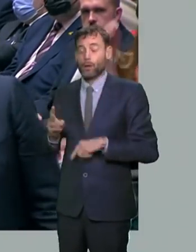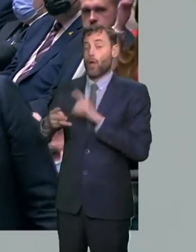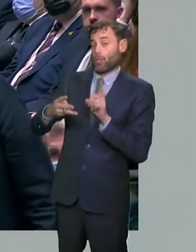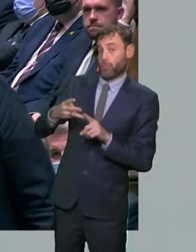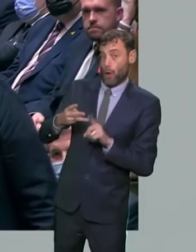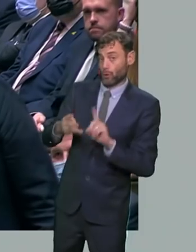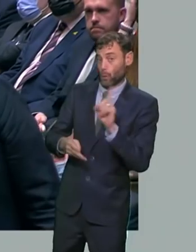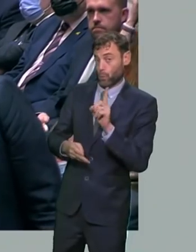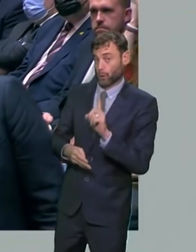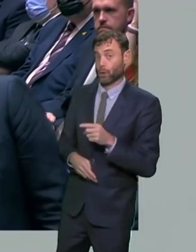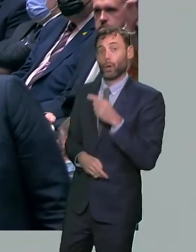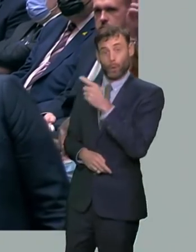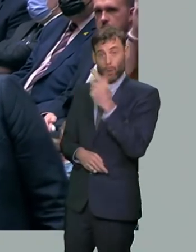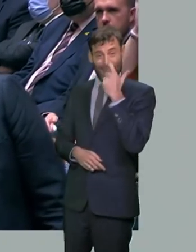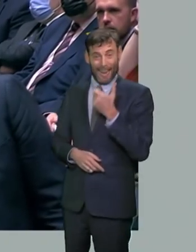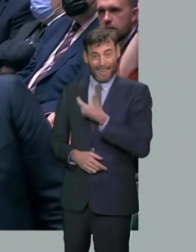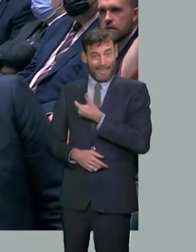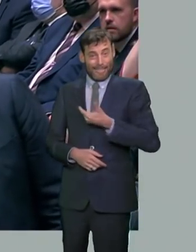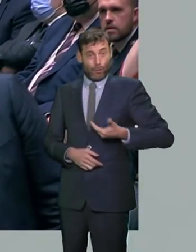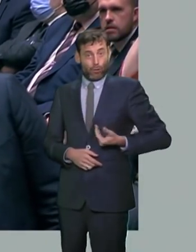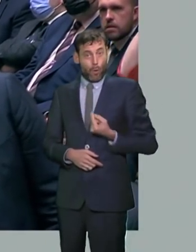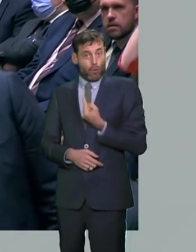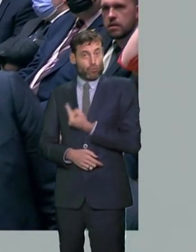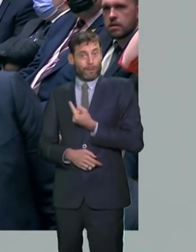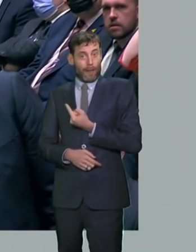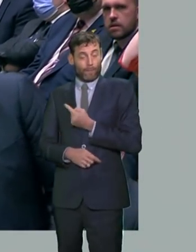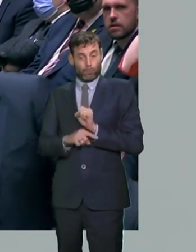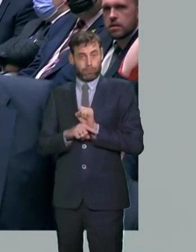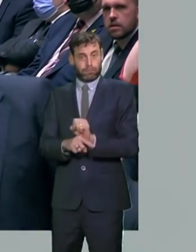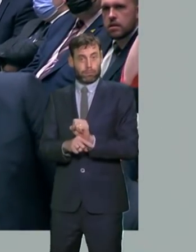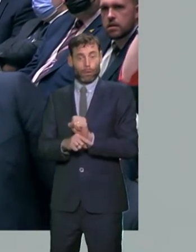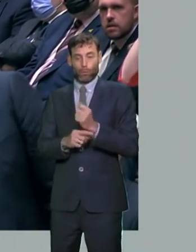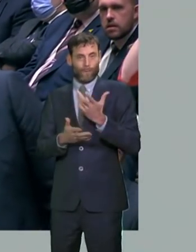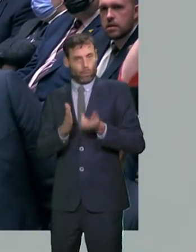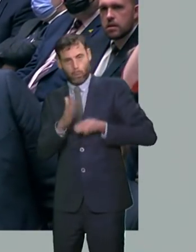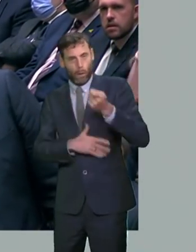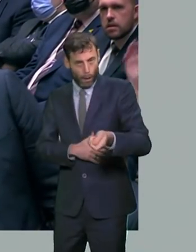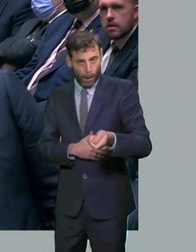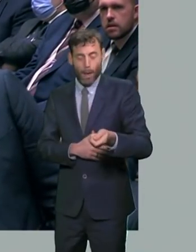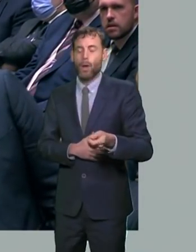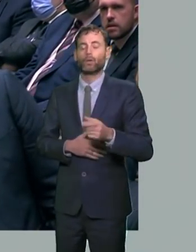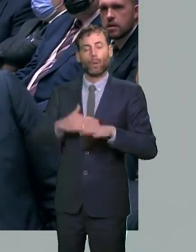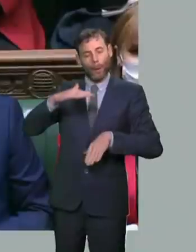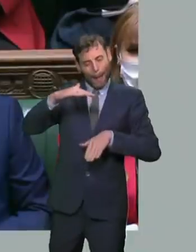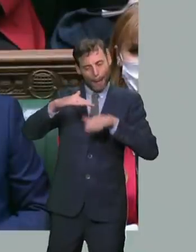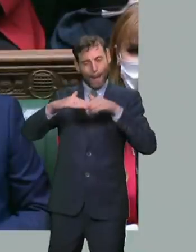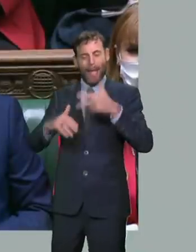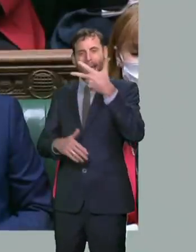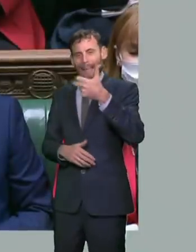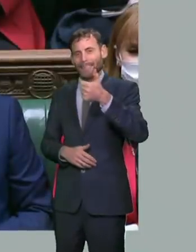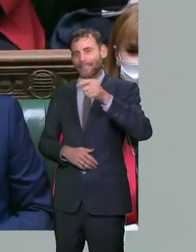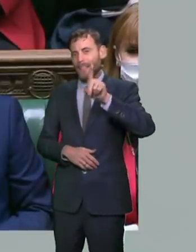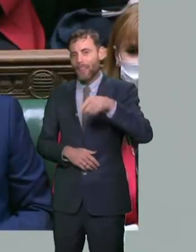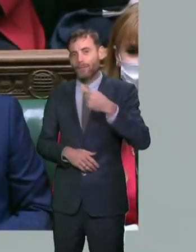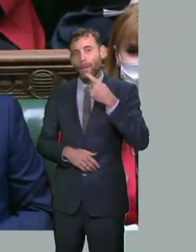you to insure yourself for the first time against the catastrophic cost by capping it at £86,000, Mr. Speaker. And